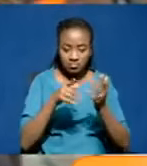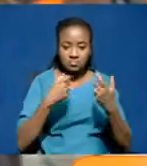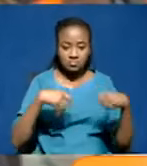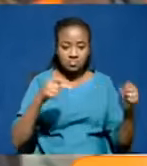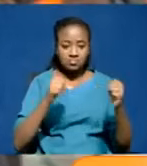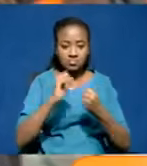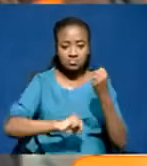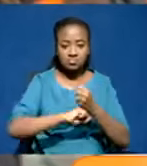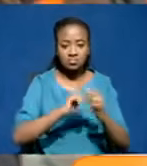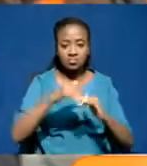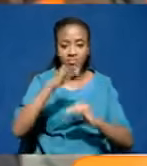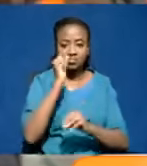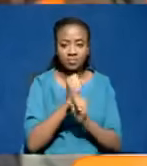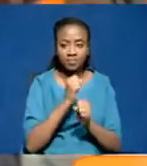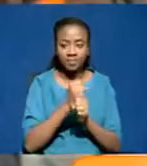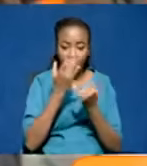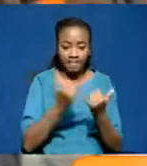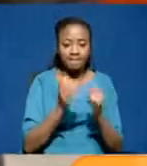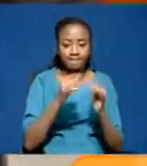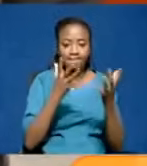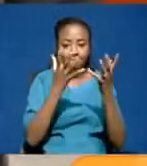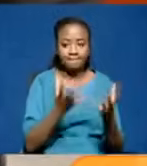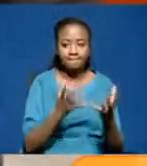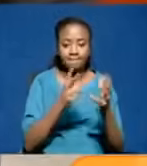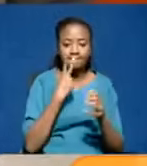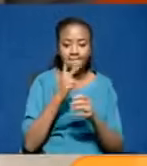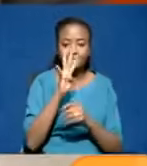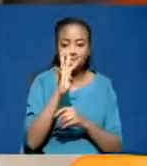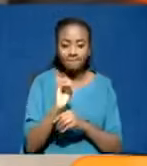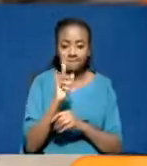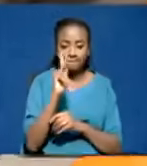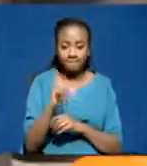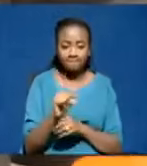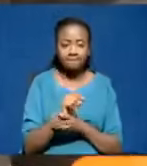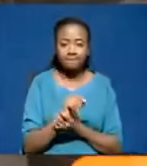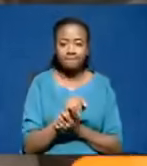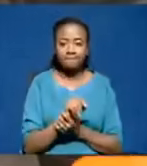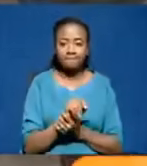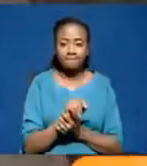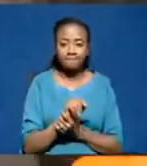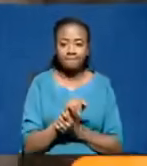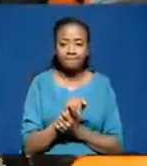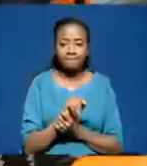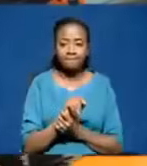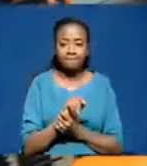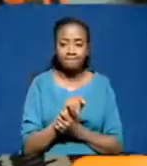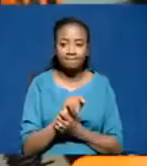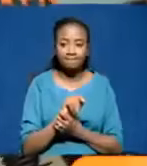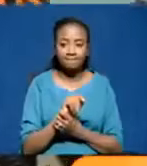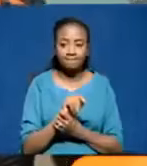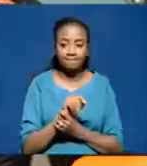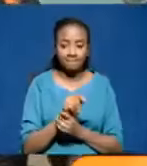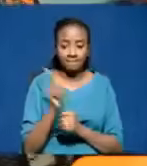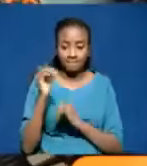load. Now the bike can carry 240 kg. We have made a total of 40 upgrades in the bike. Kwa sahi yenye imekuja